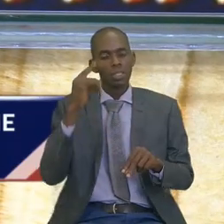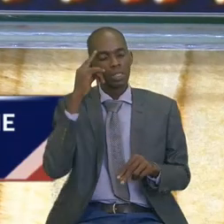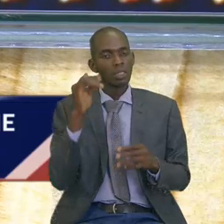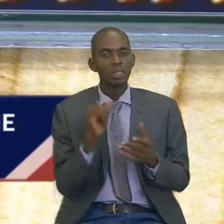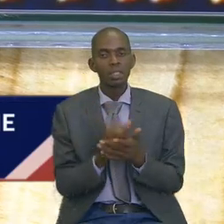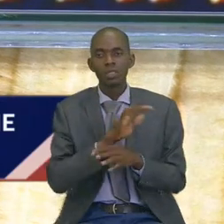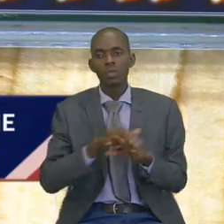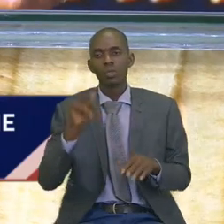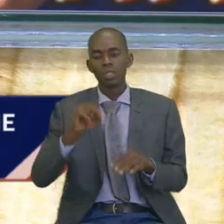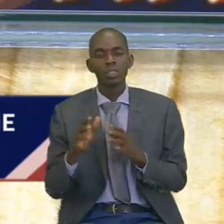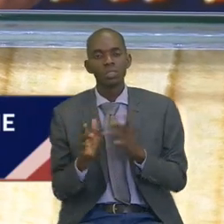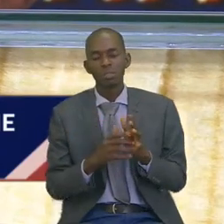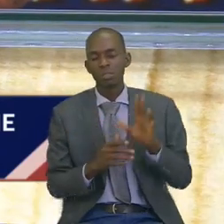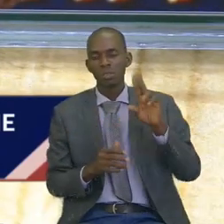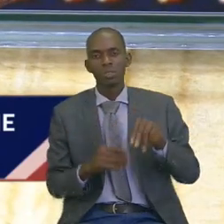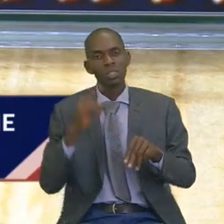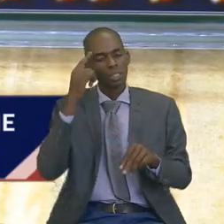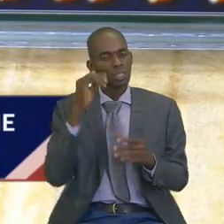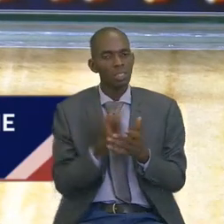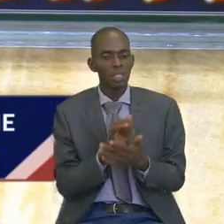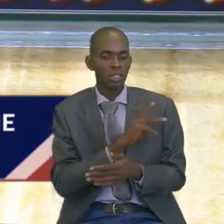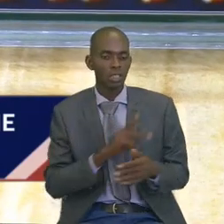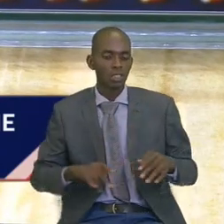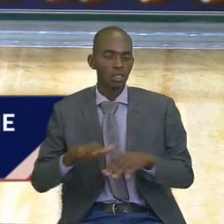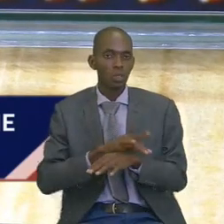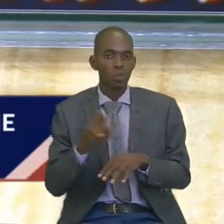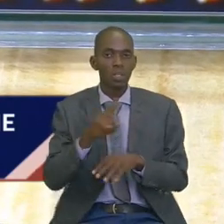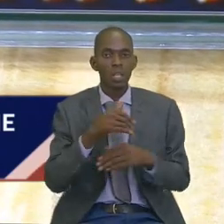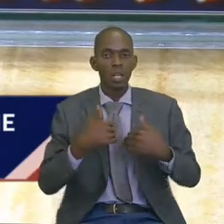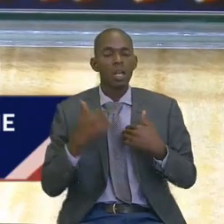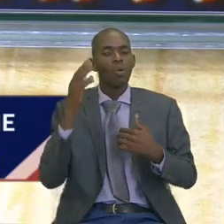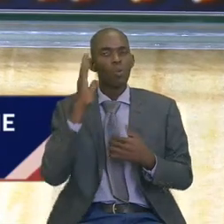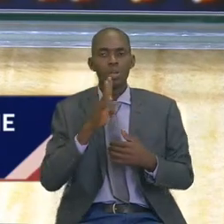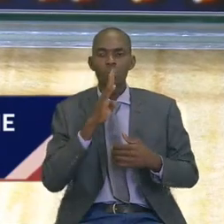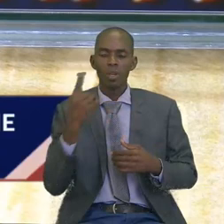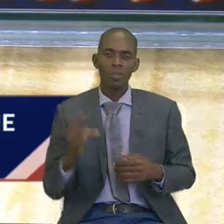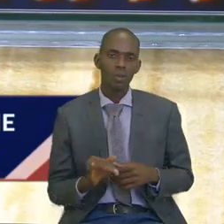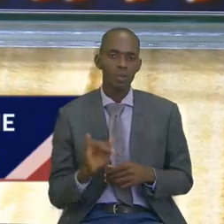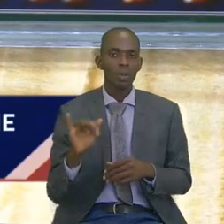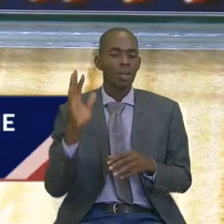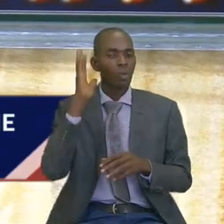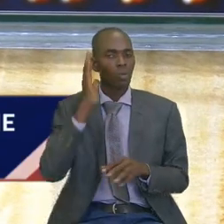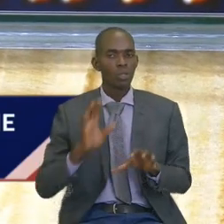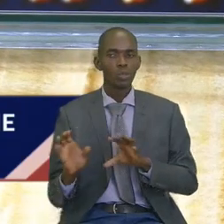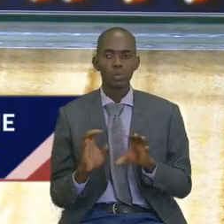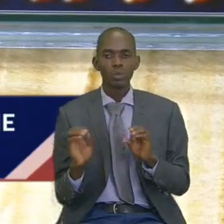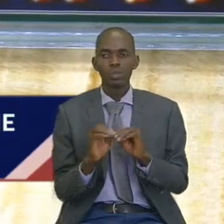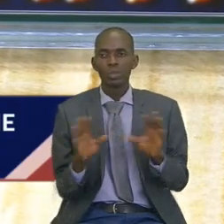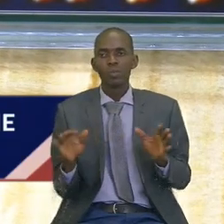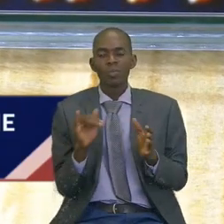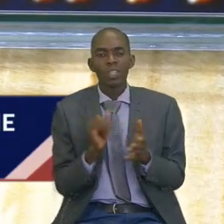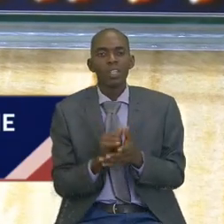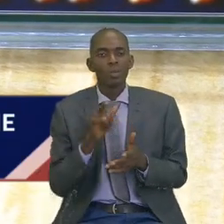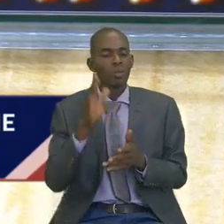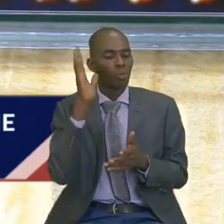have, the dominion they have, will live forever, will be forever. And they do not think that they're going to come